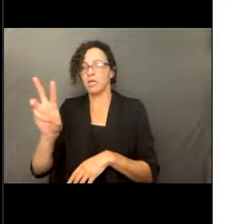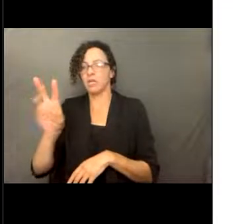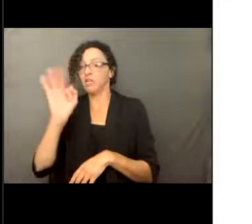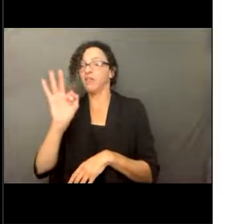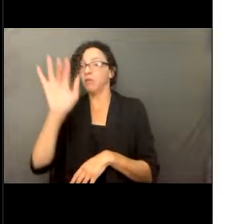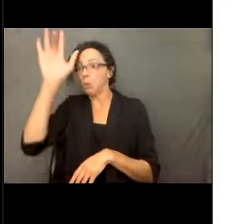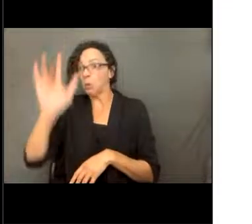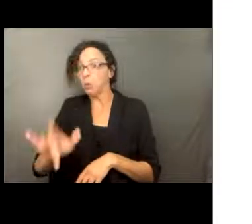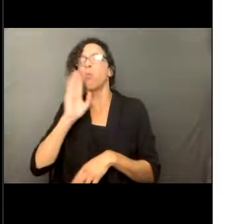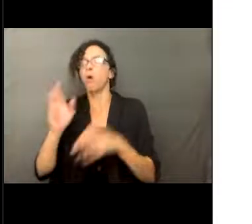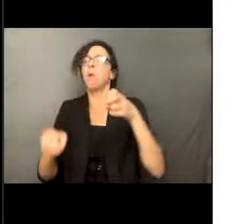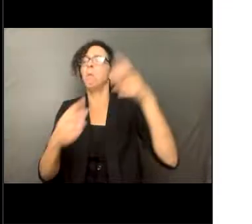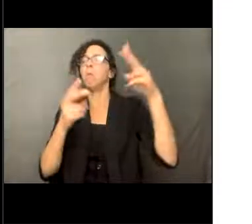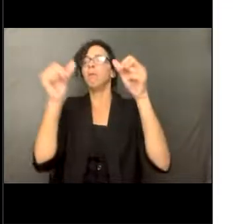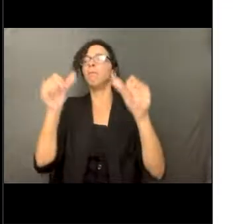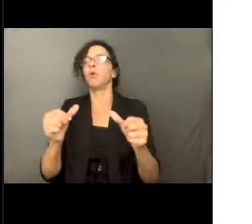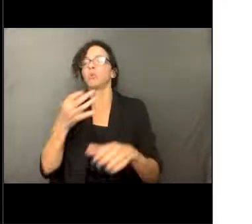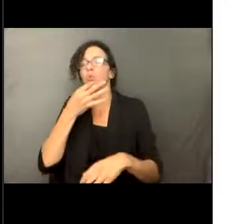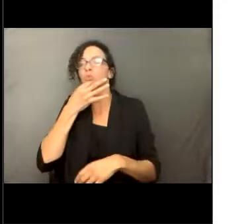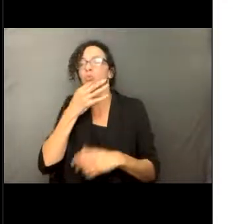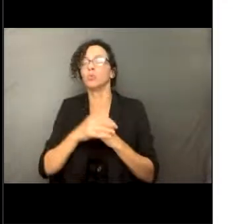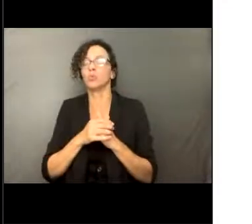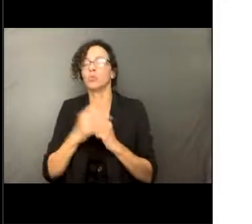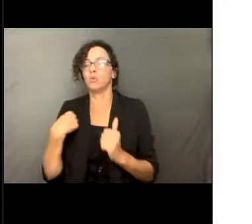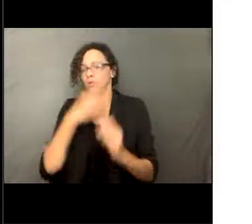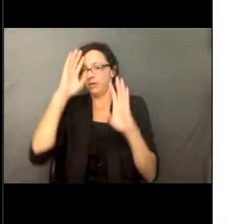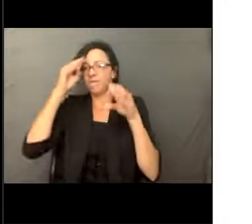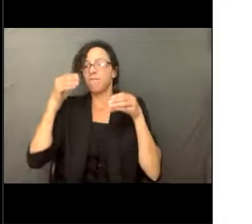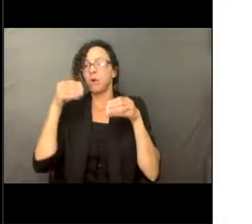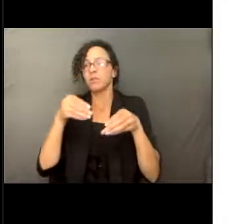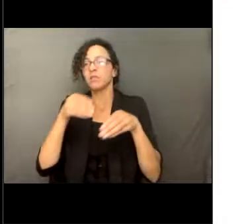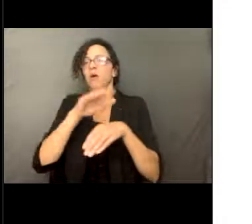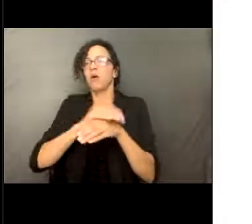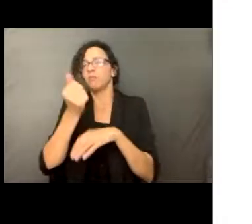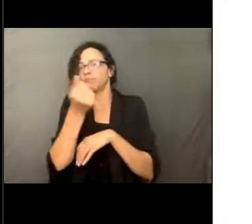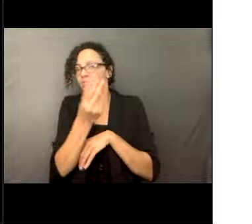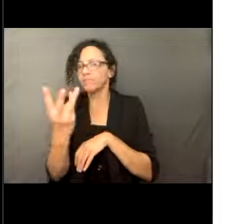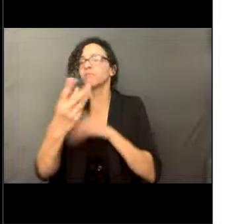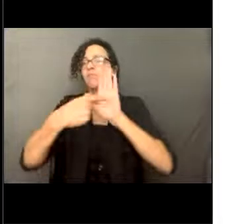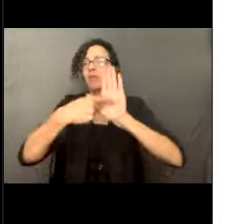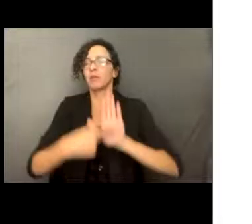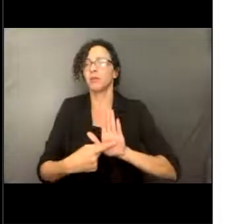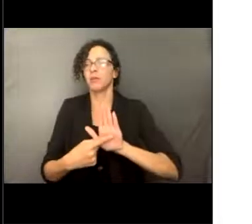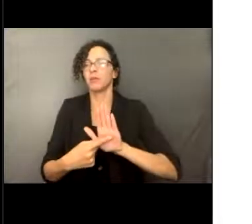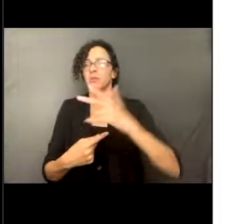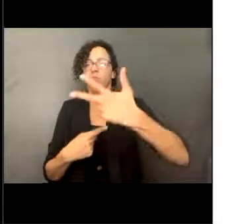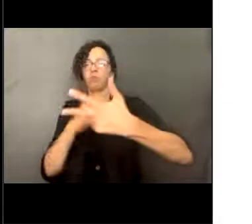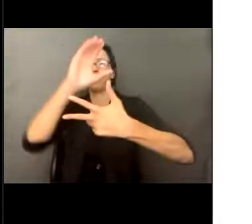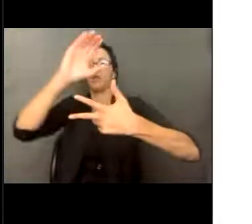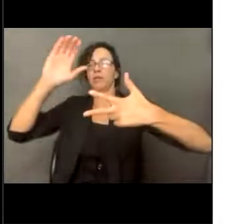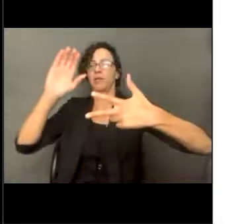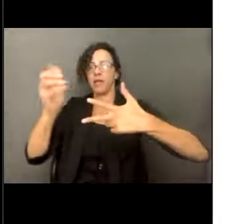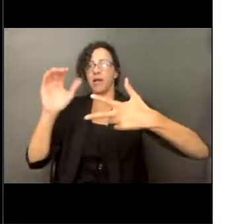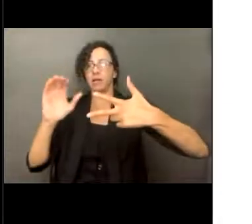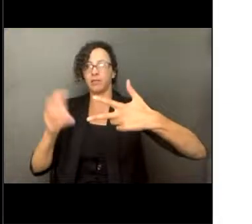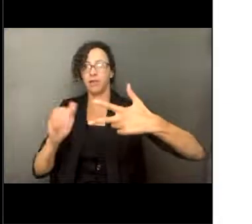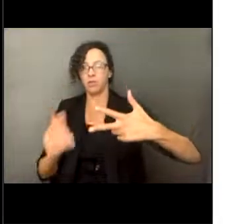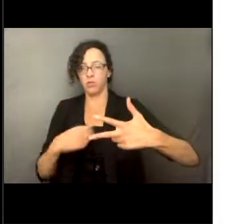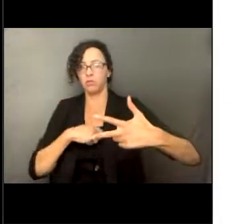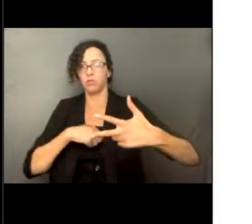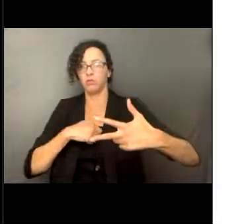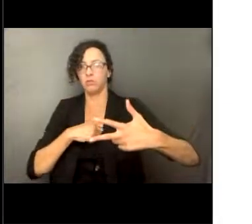soon. But we've honed in on some sets of indicators that I've grouped into kind of 3 categories. So one, we're looking at